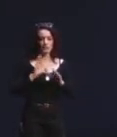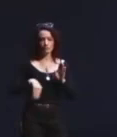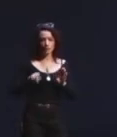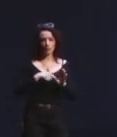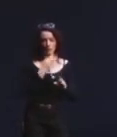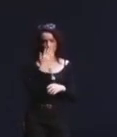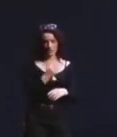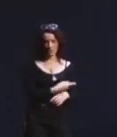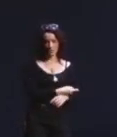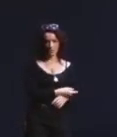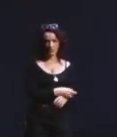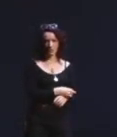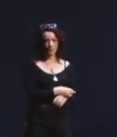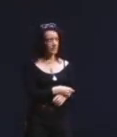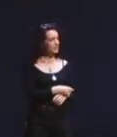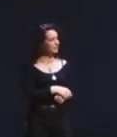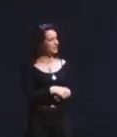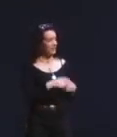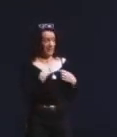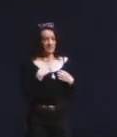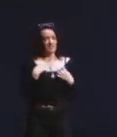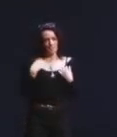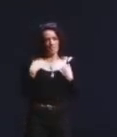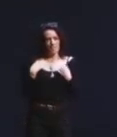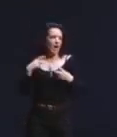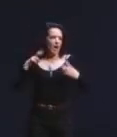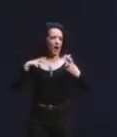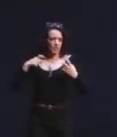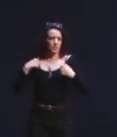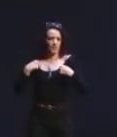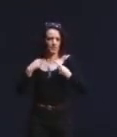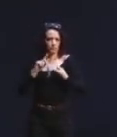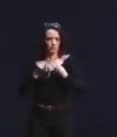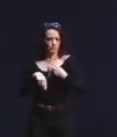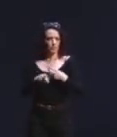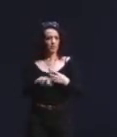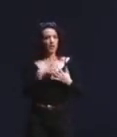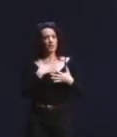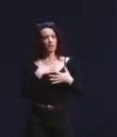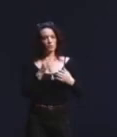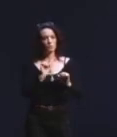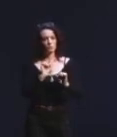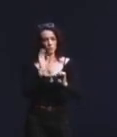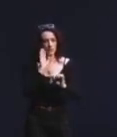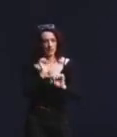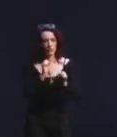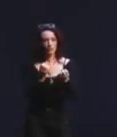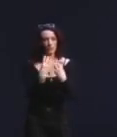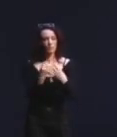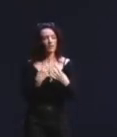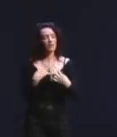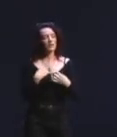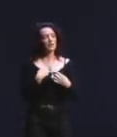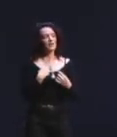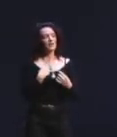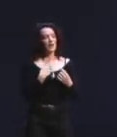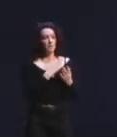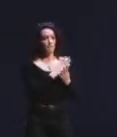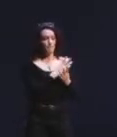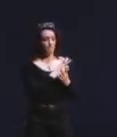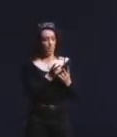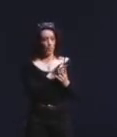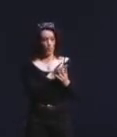age about the kinds of music they make. And I would argue, and this is only my take on this, I would love to hear your feedback, is that in both